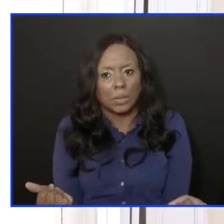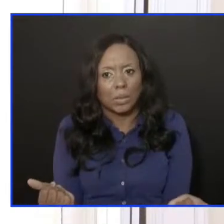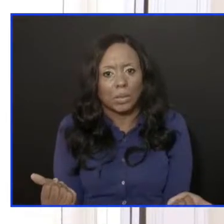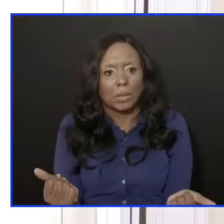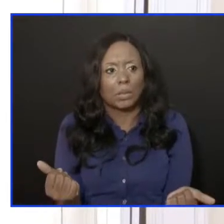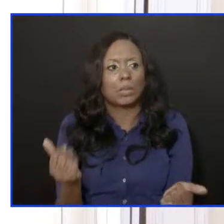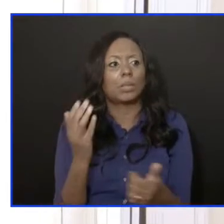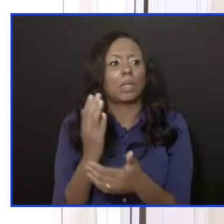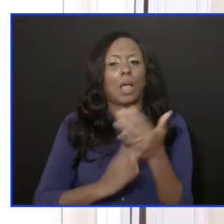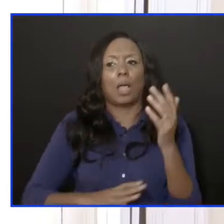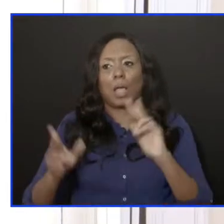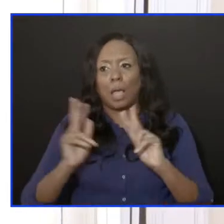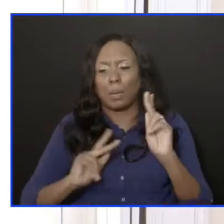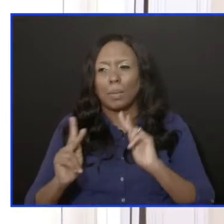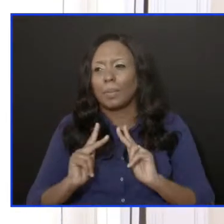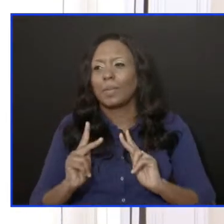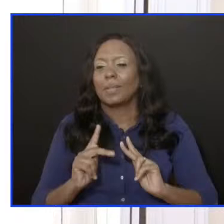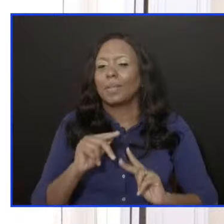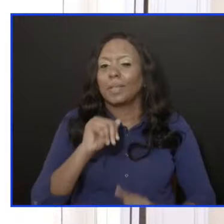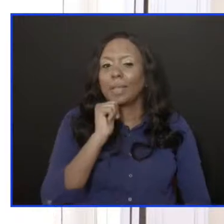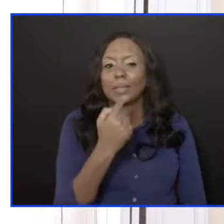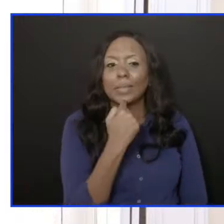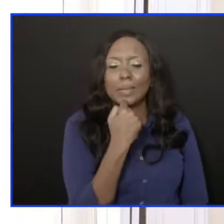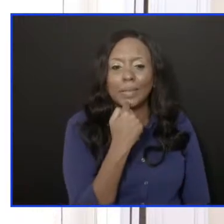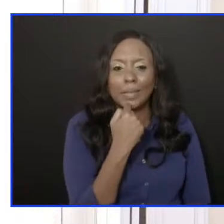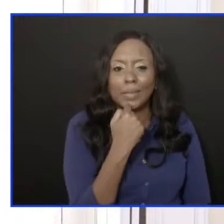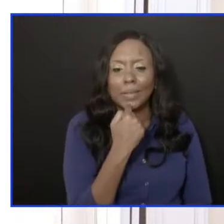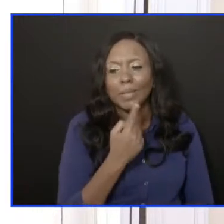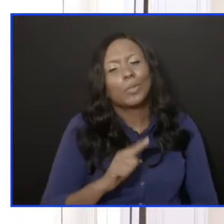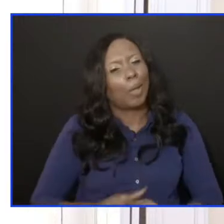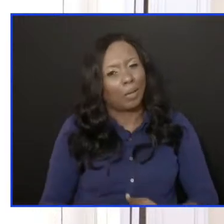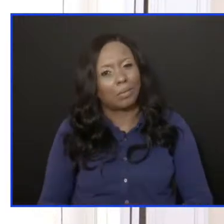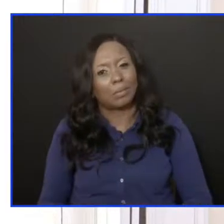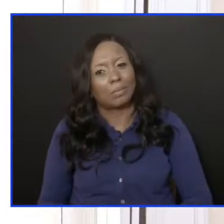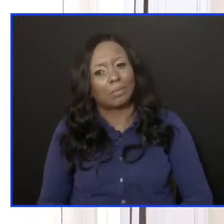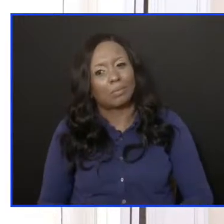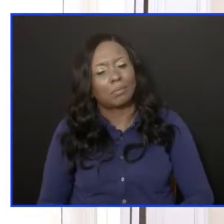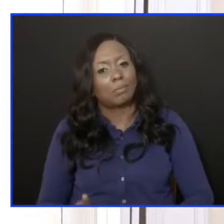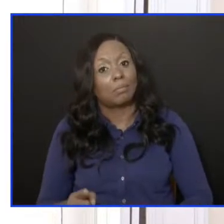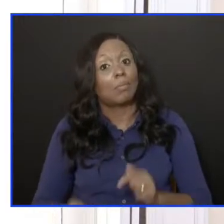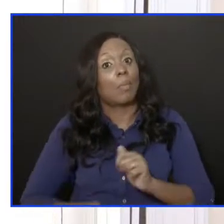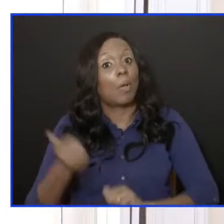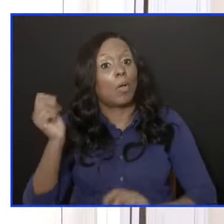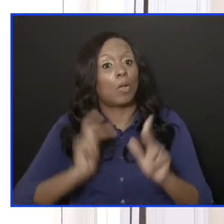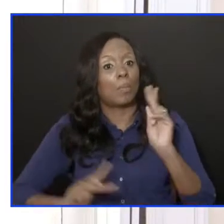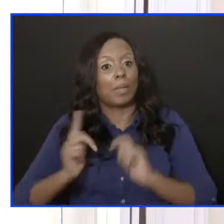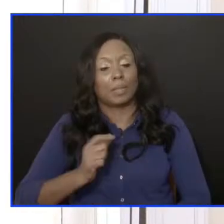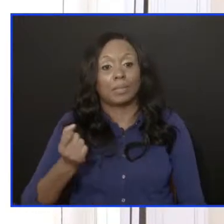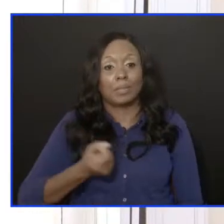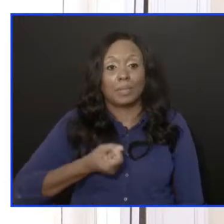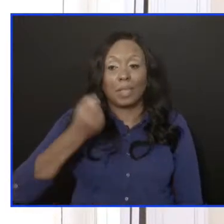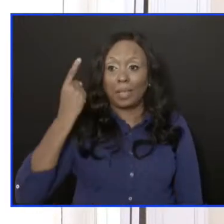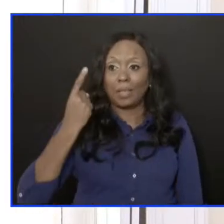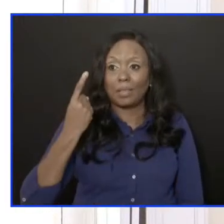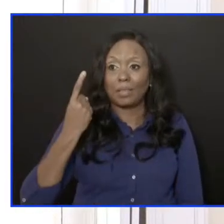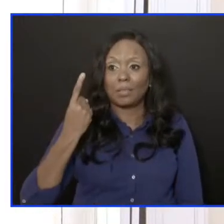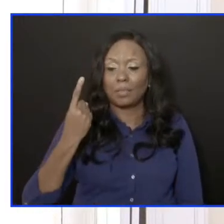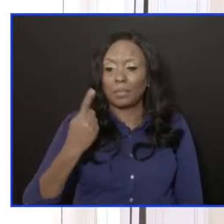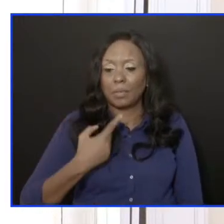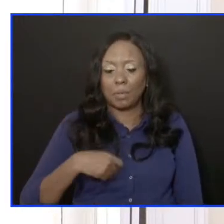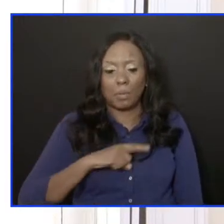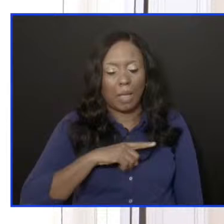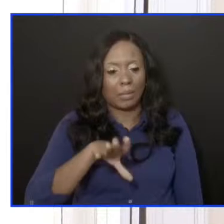it is also critical for us to accept, as I've said over and over, that while we are at a stage where we